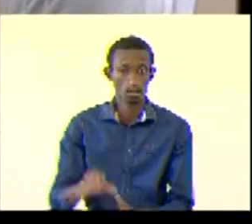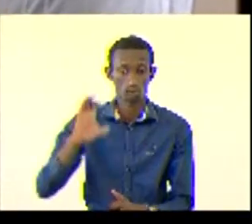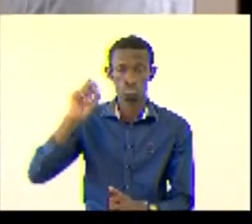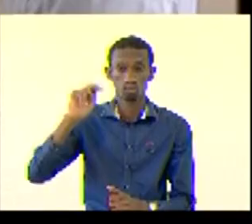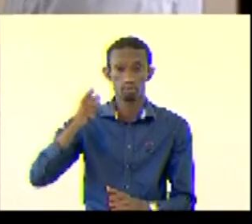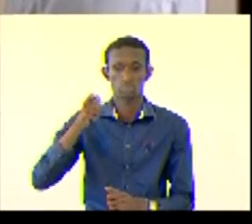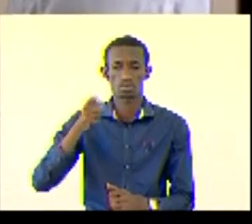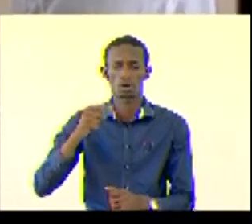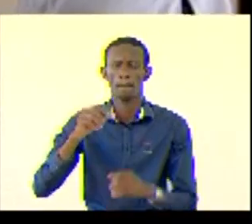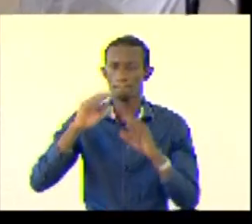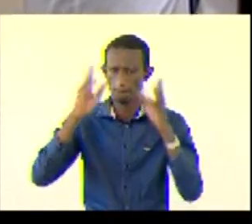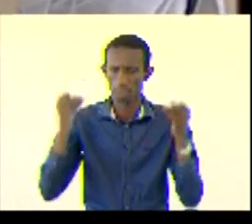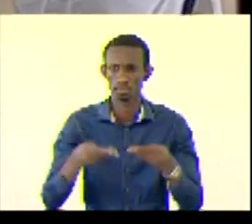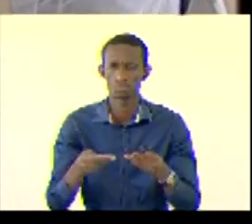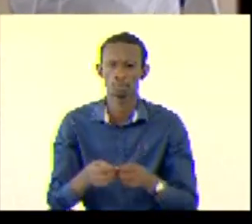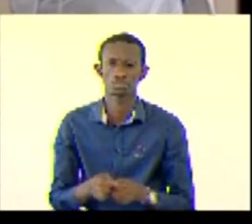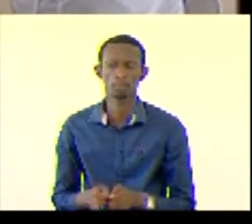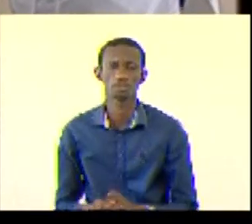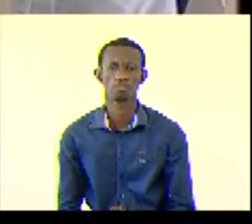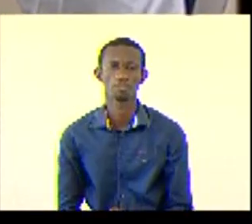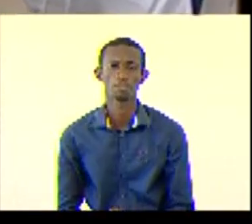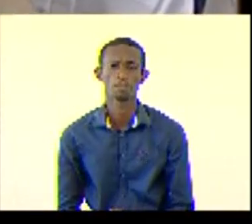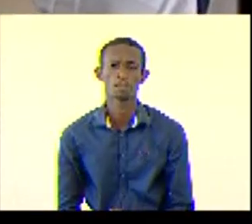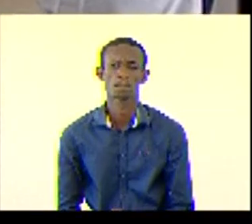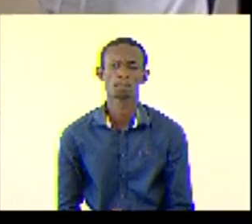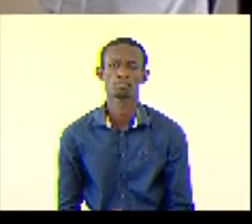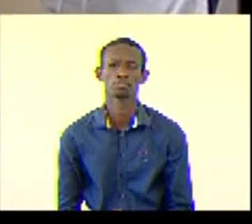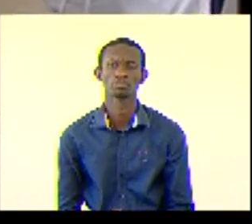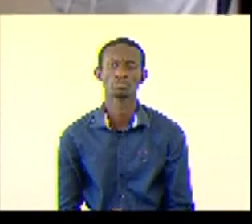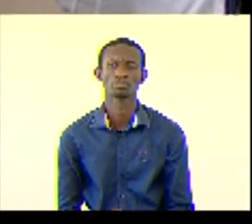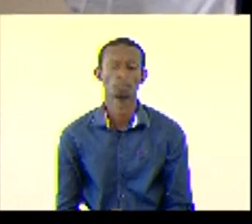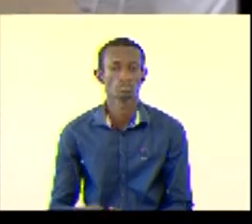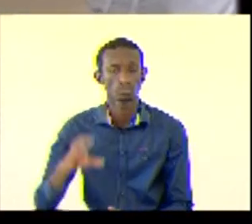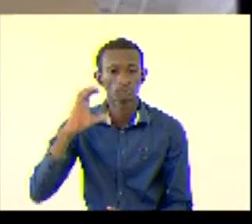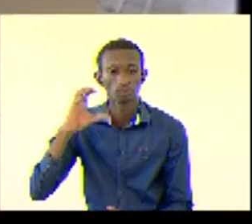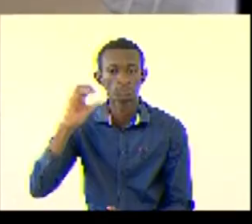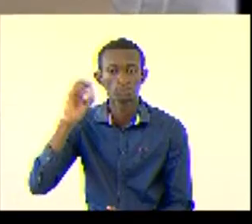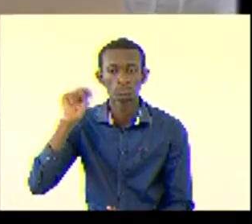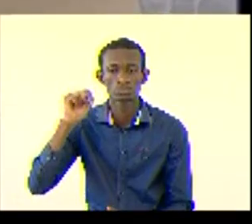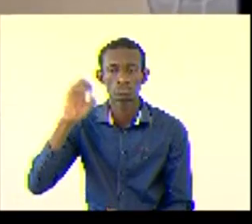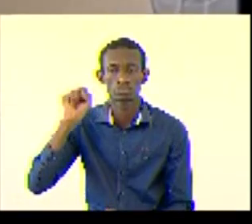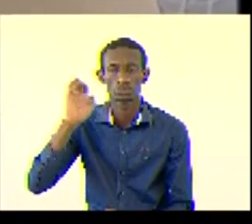you need, that is J, the concentration